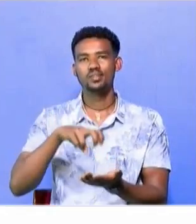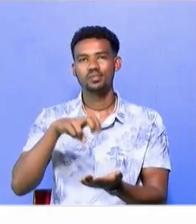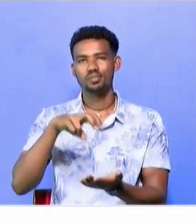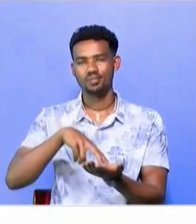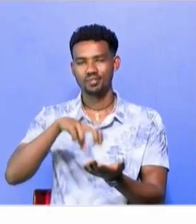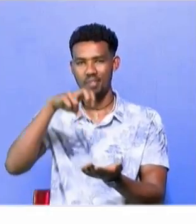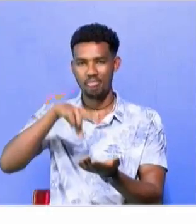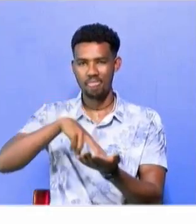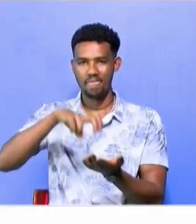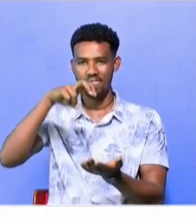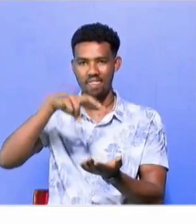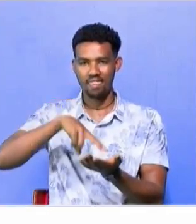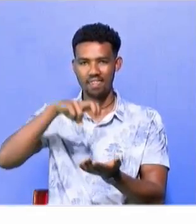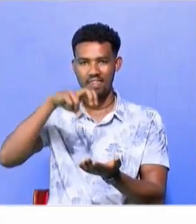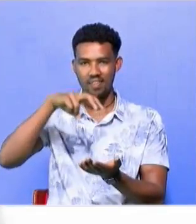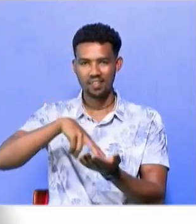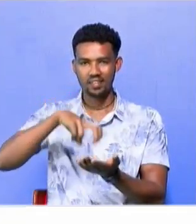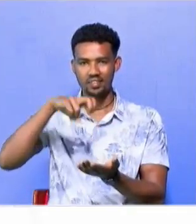Jumping.